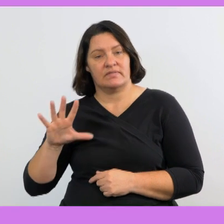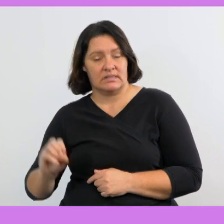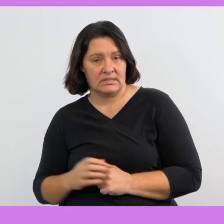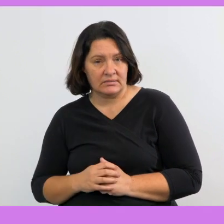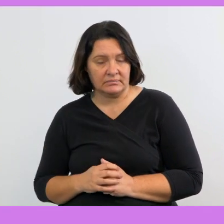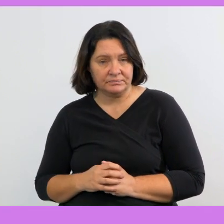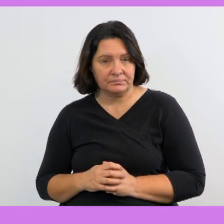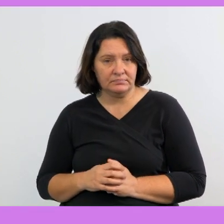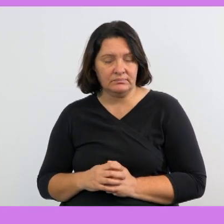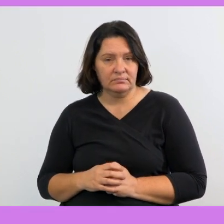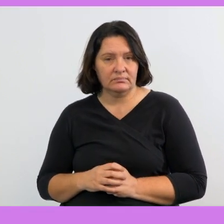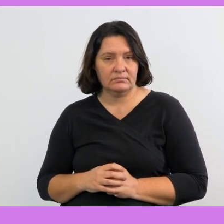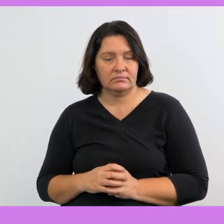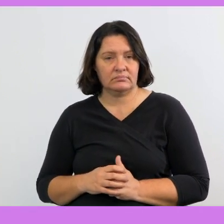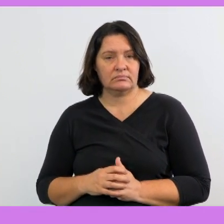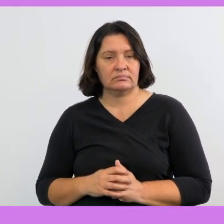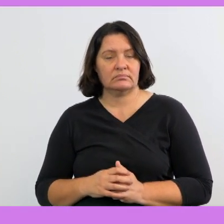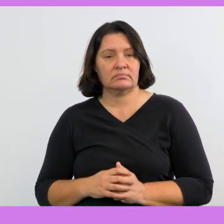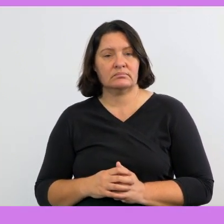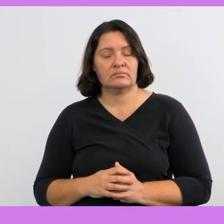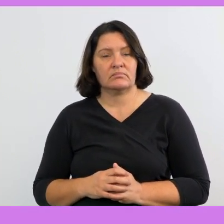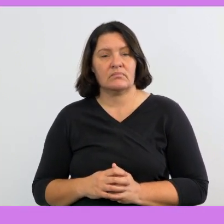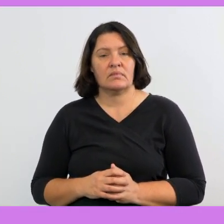that so that you can see. So it's 65 rand,